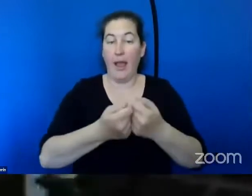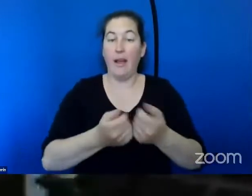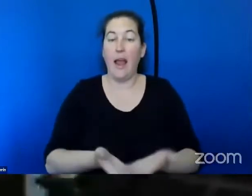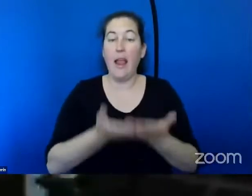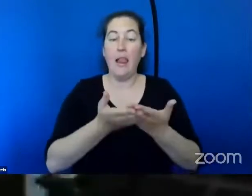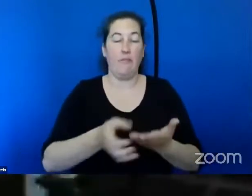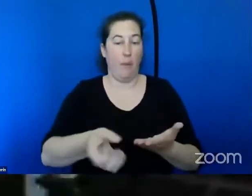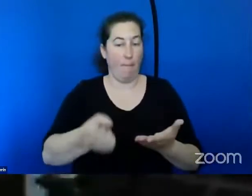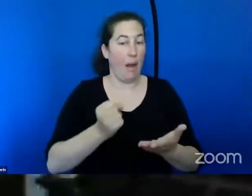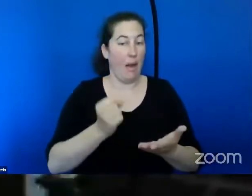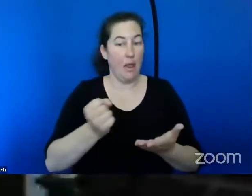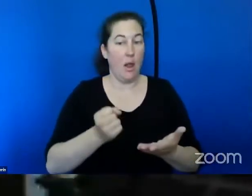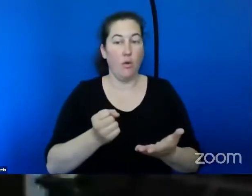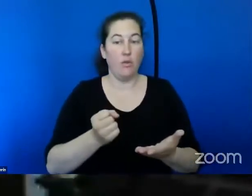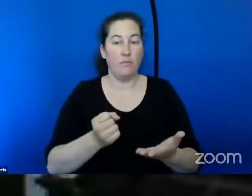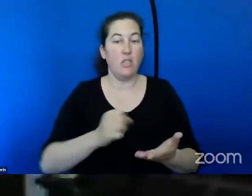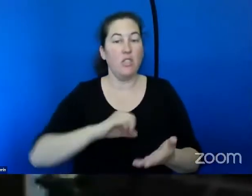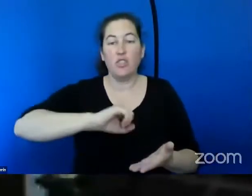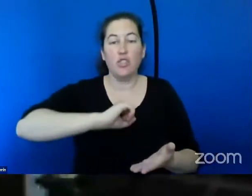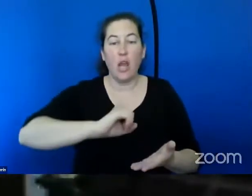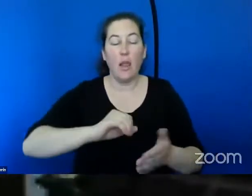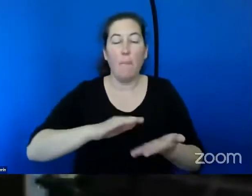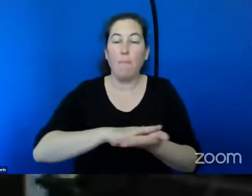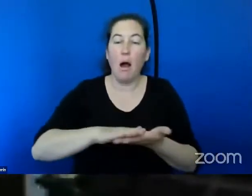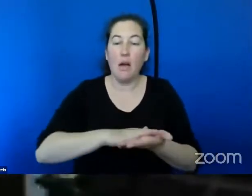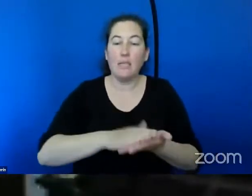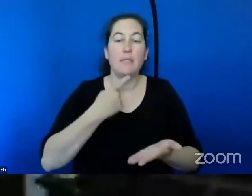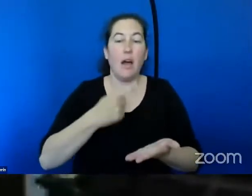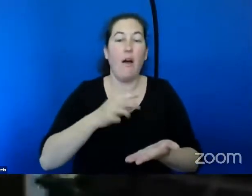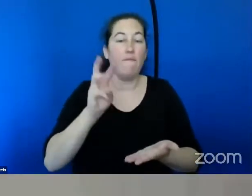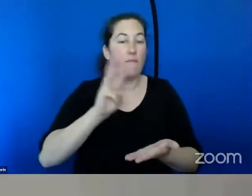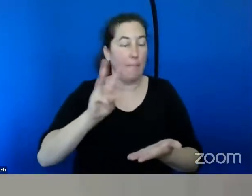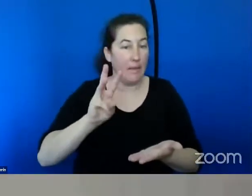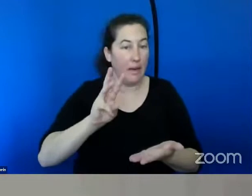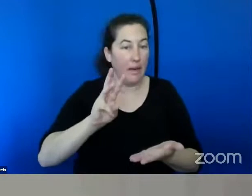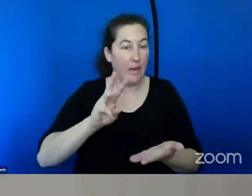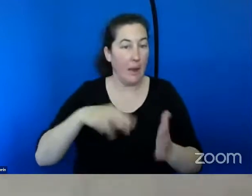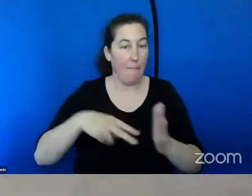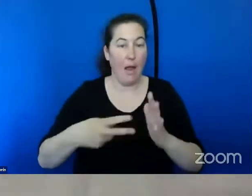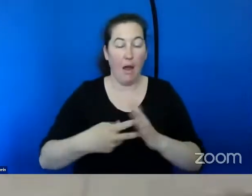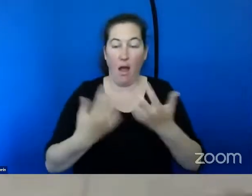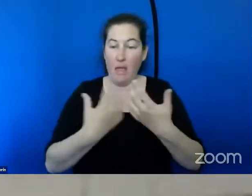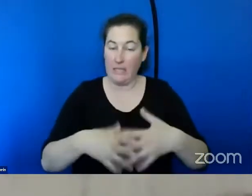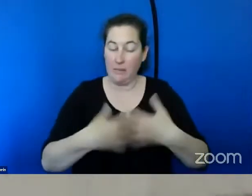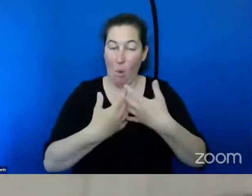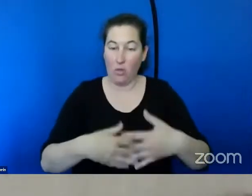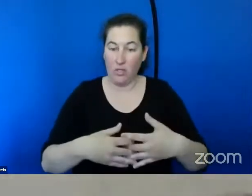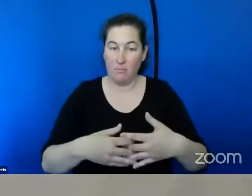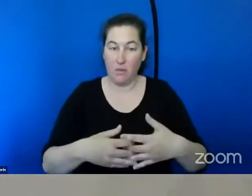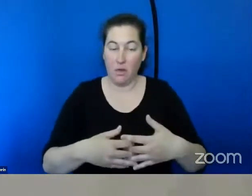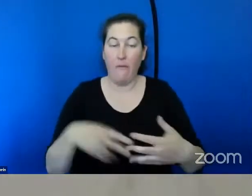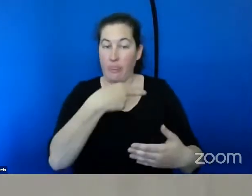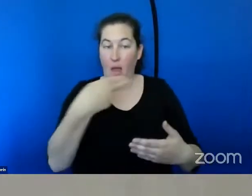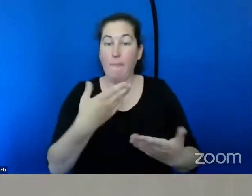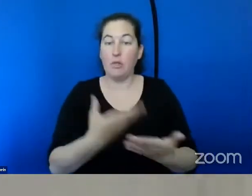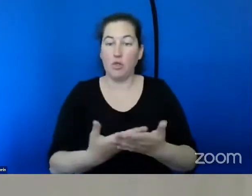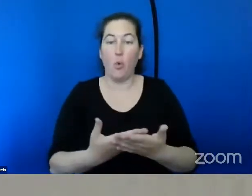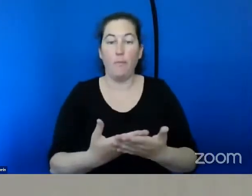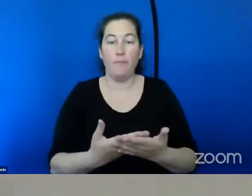position. Now, back to the table. A little bit of a drop out of the pictures, our apologies, but we're staying with it